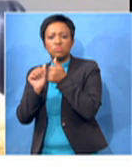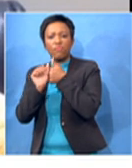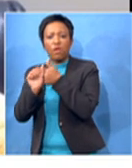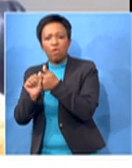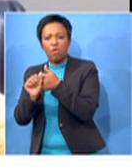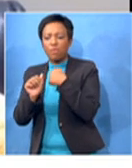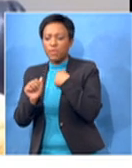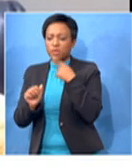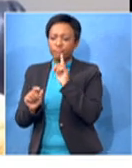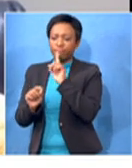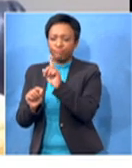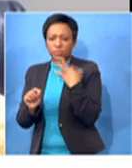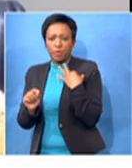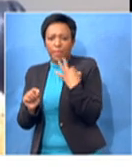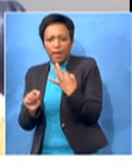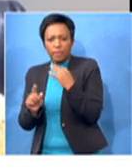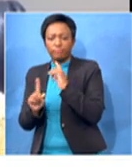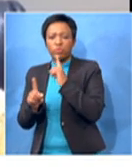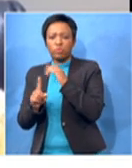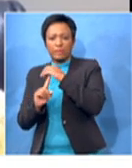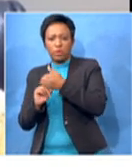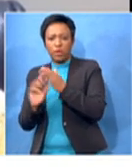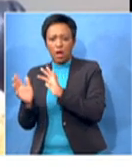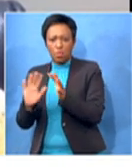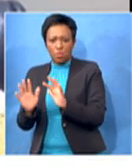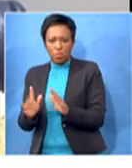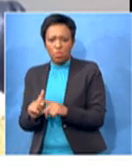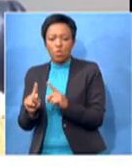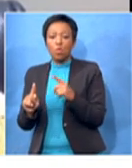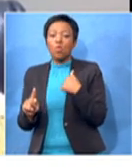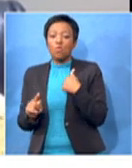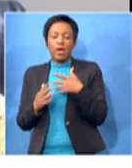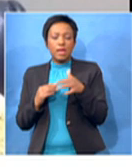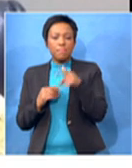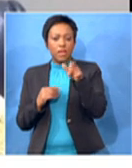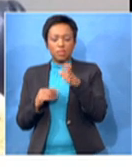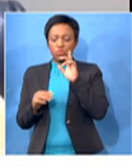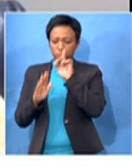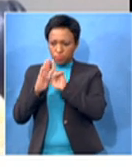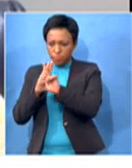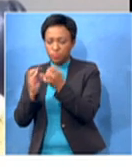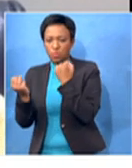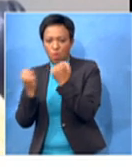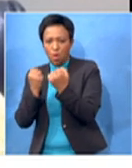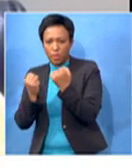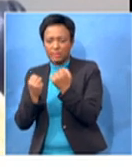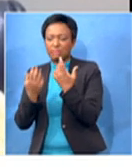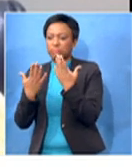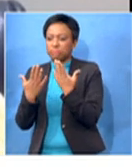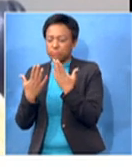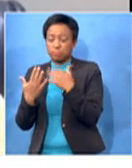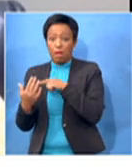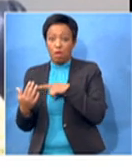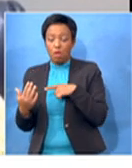know, it takes a lot from anyone to apply for that protection order. You go before a